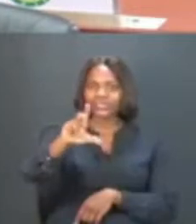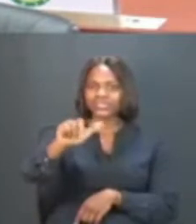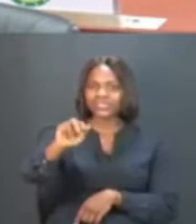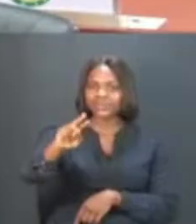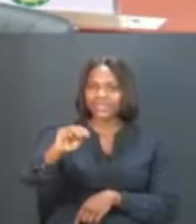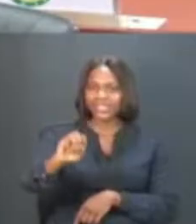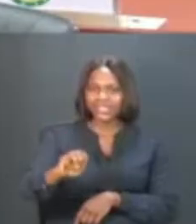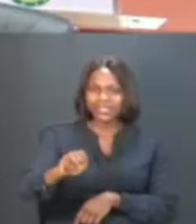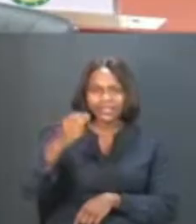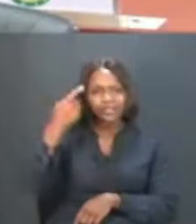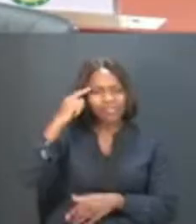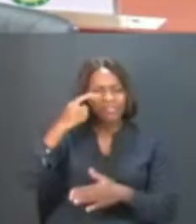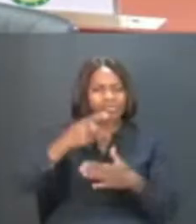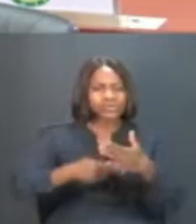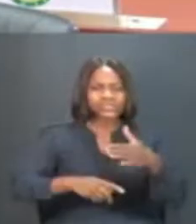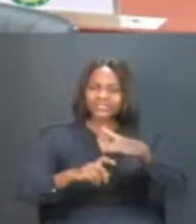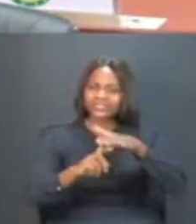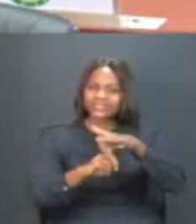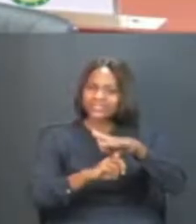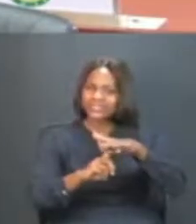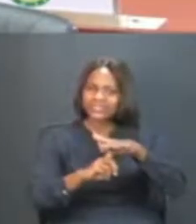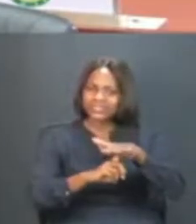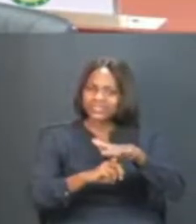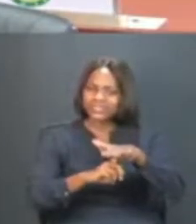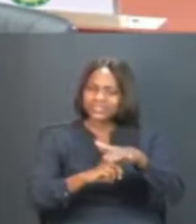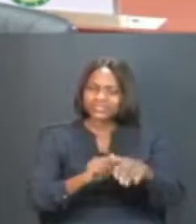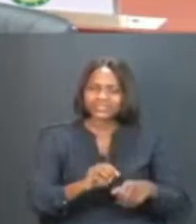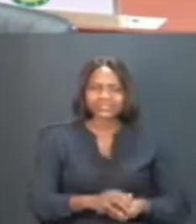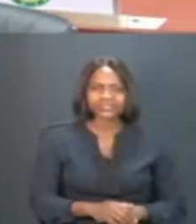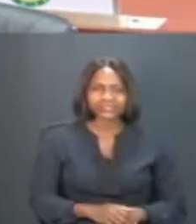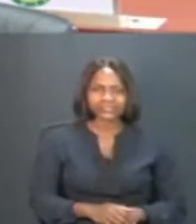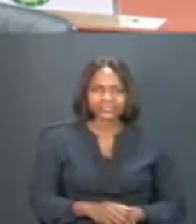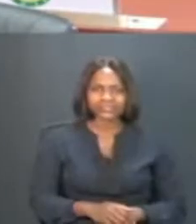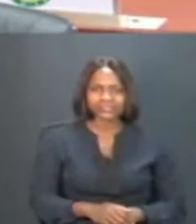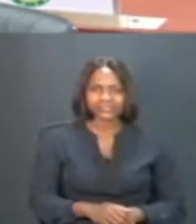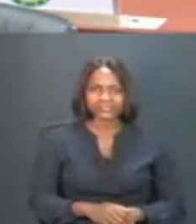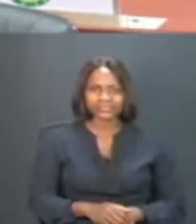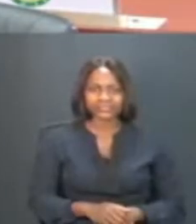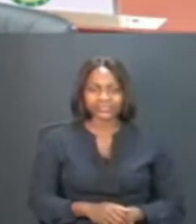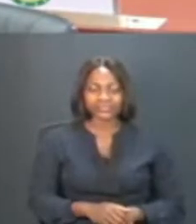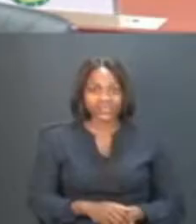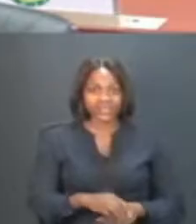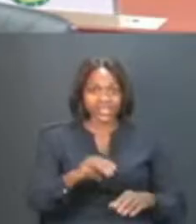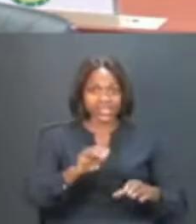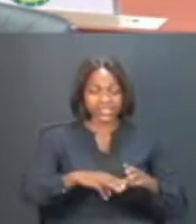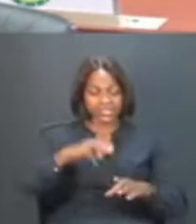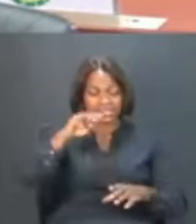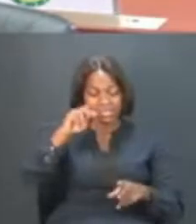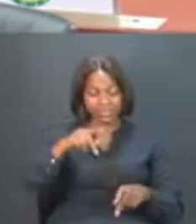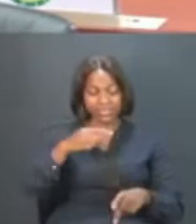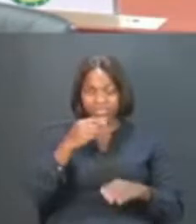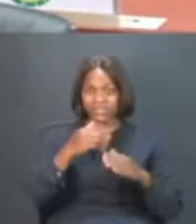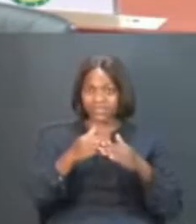screening. Mr. Speaker, as mentioned earlier on by the chairperson,